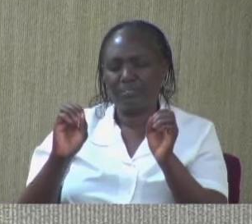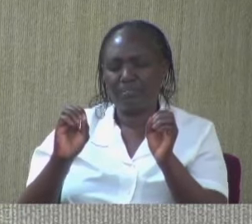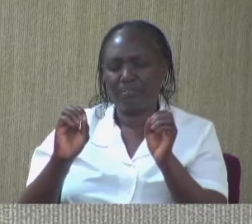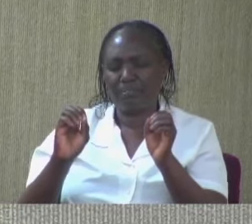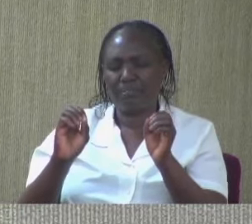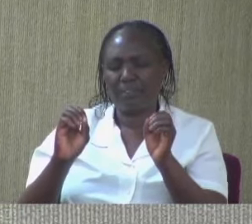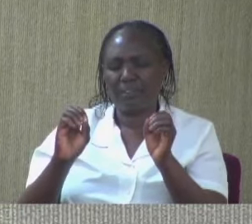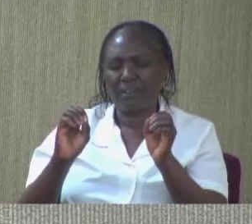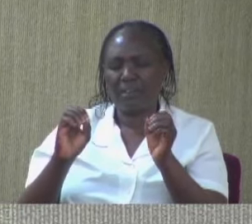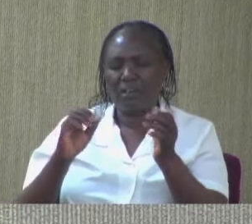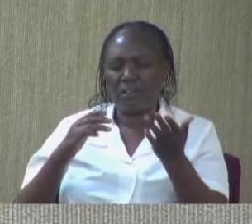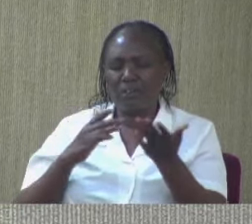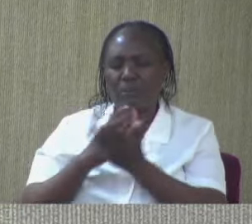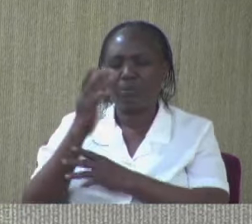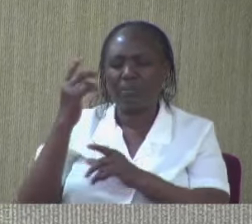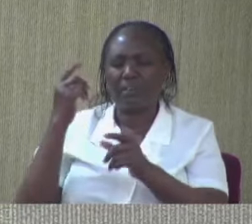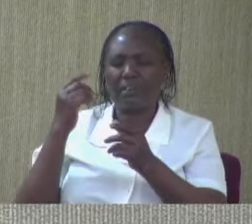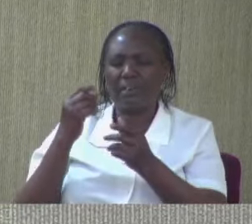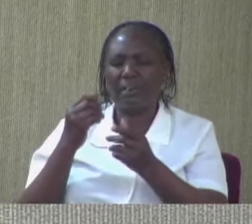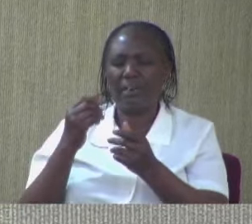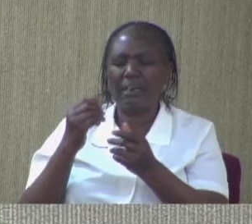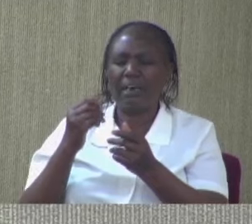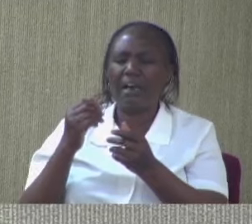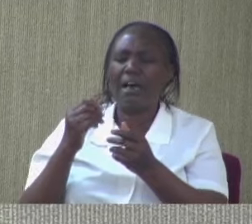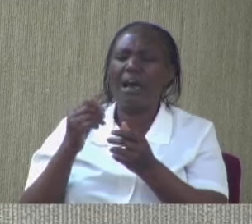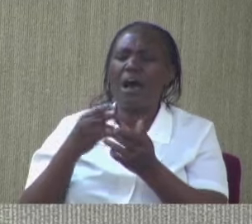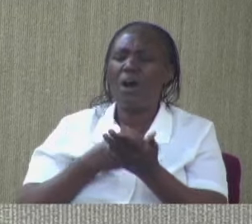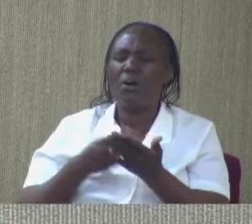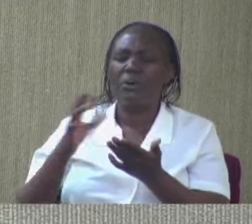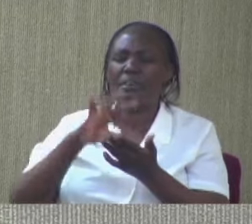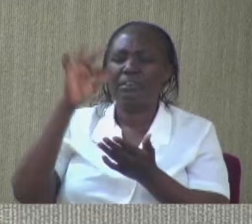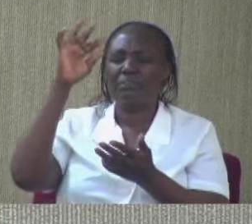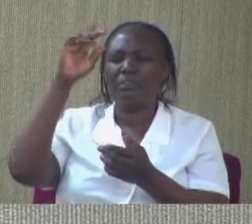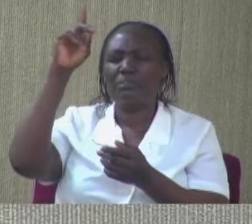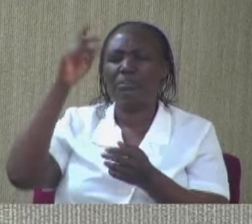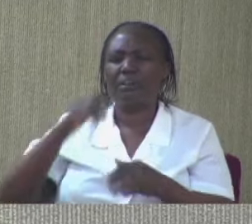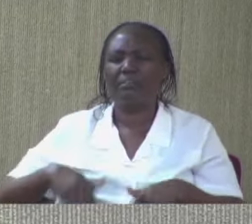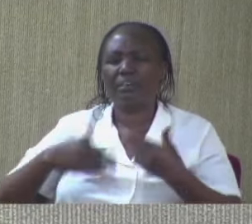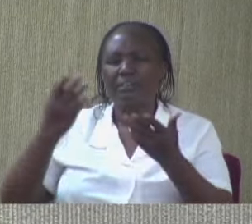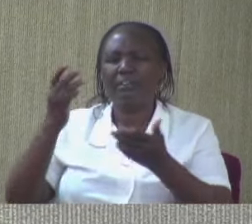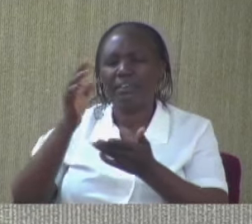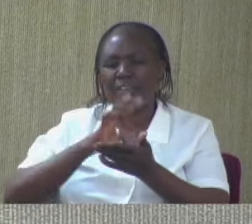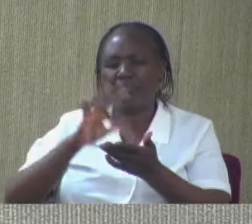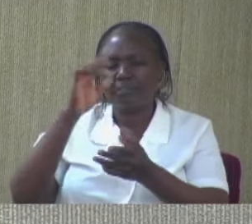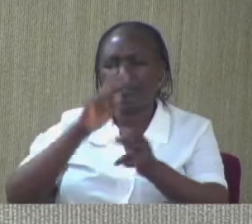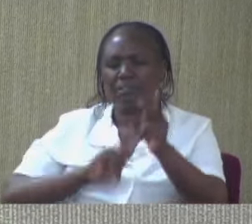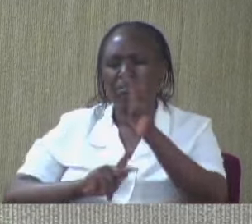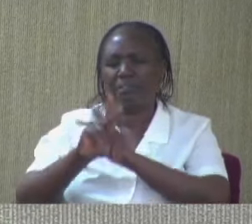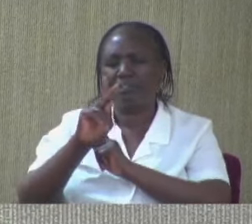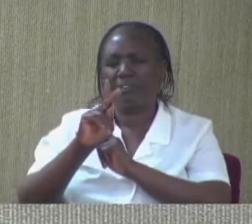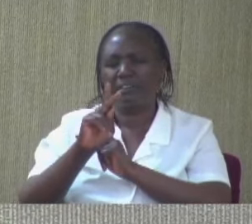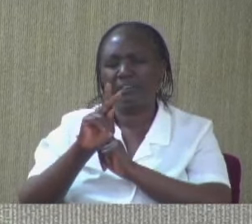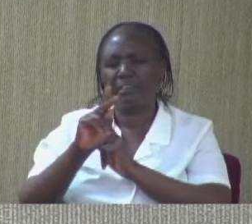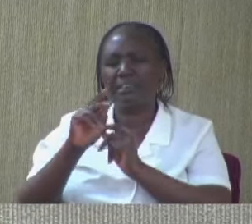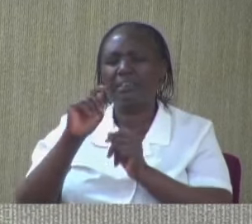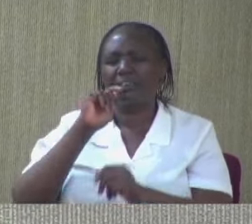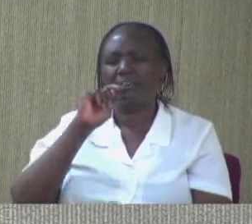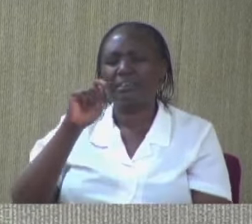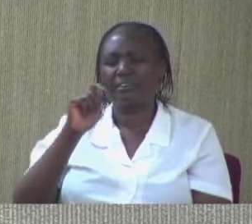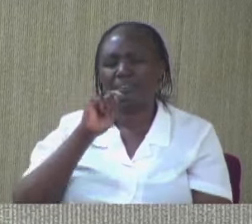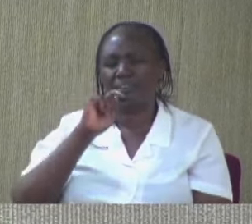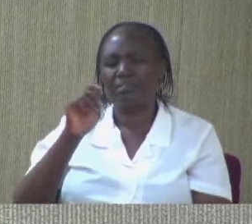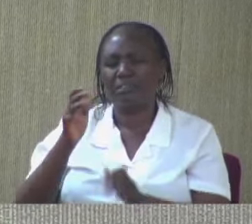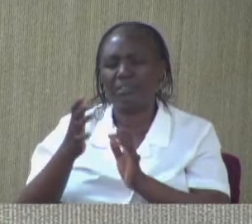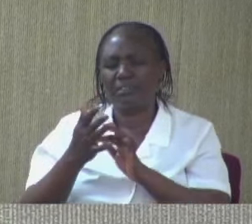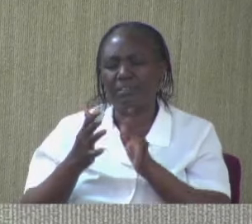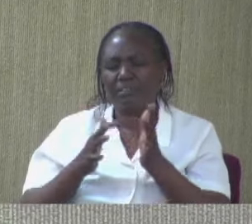That through the agency of the Holy Spirit, you have given us the spirit of prophecy, the testimony of